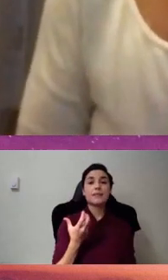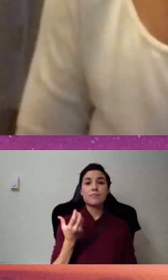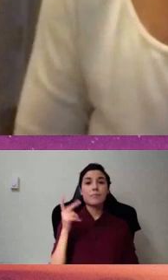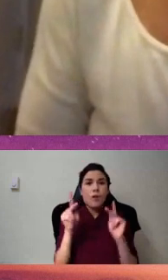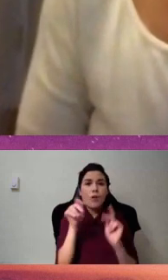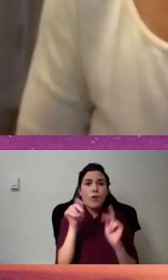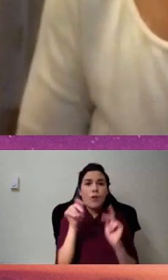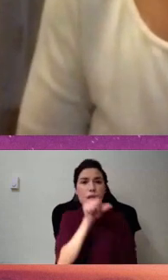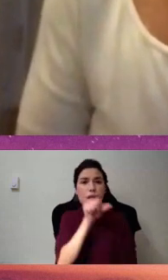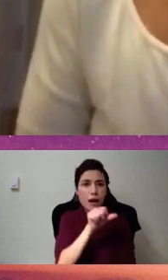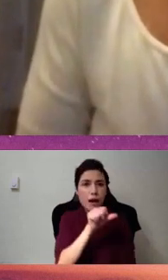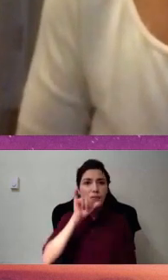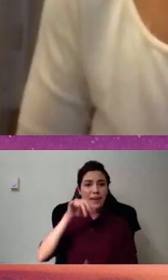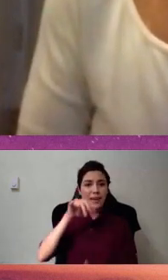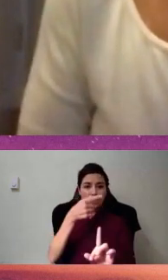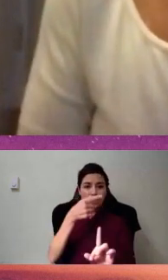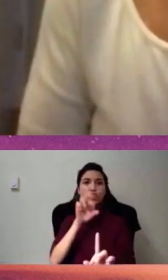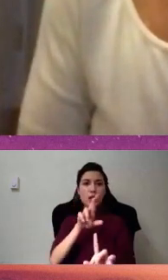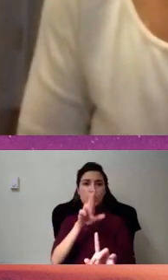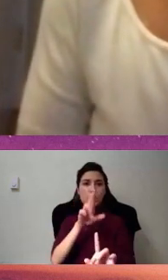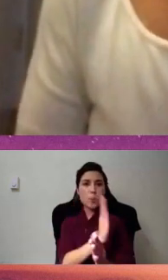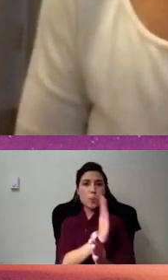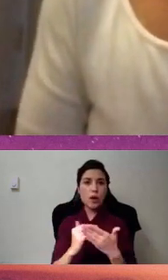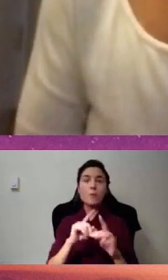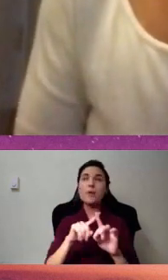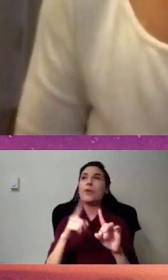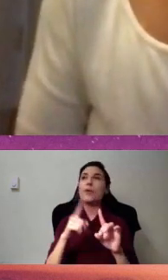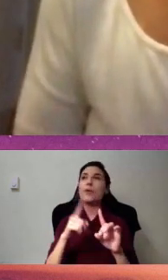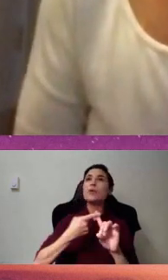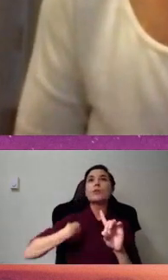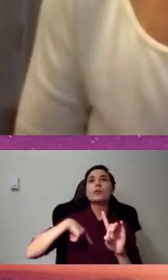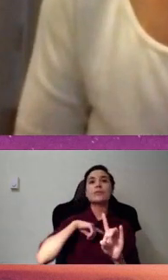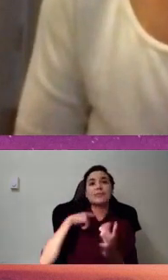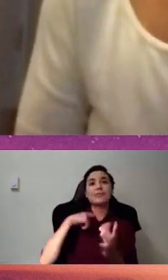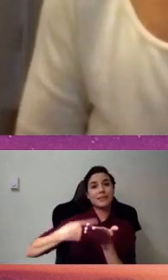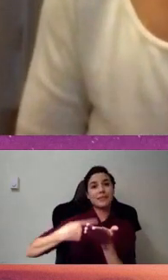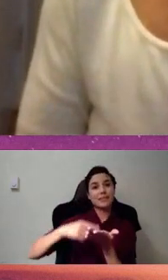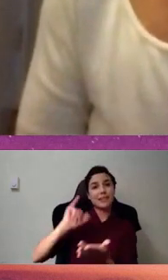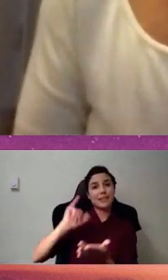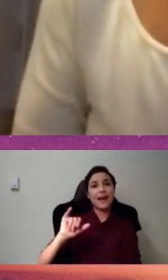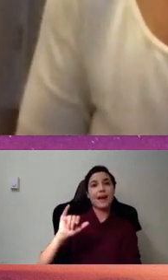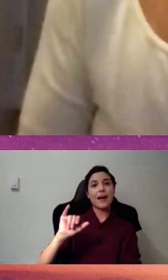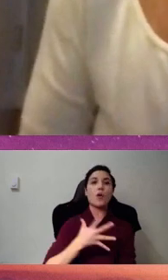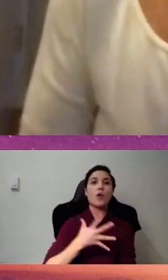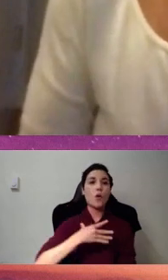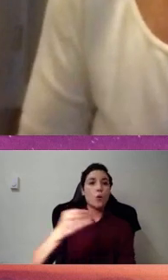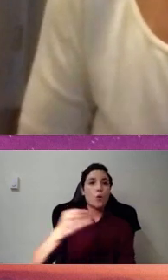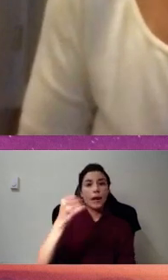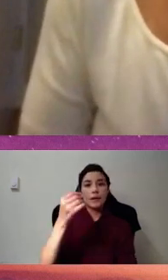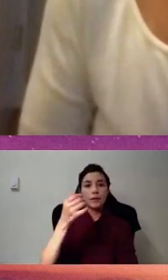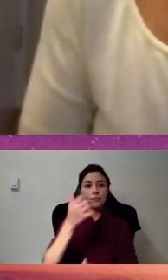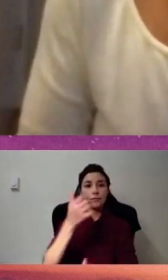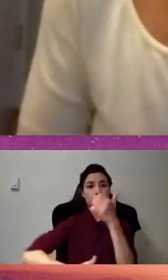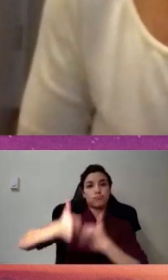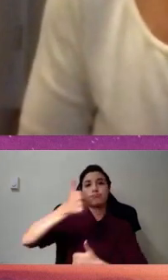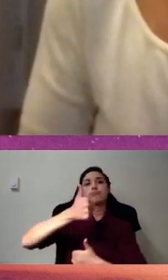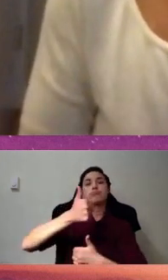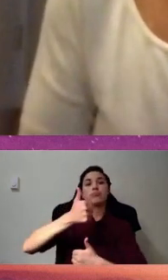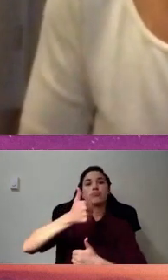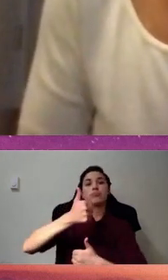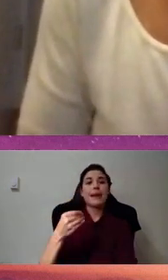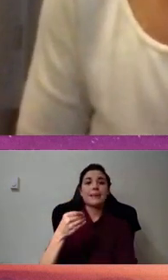But I think when it comes to the components of white supremacy and colonial settlerism, because I also think of like